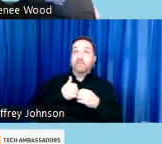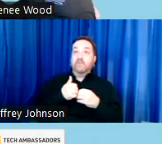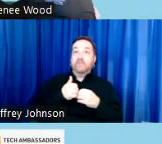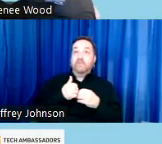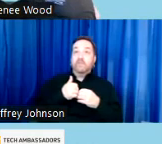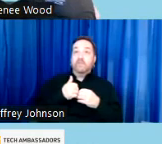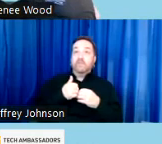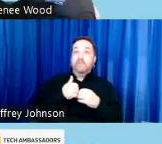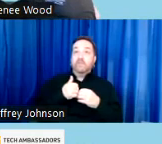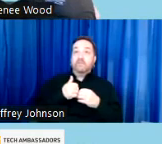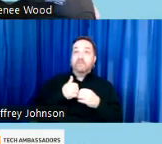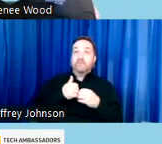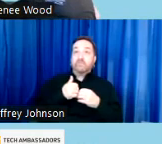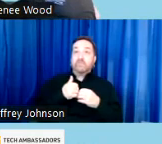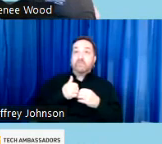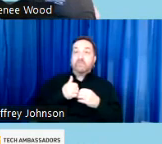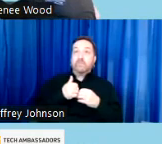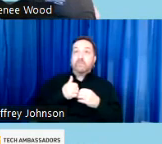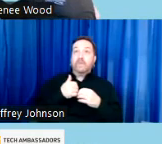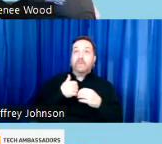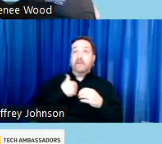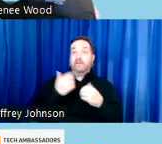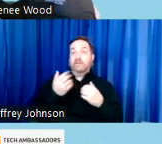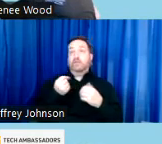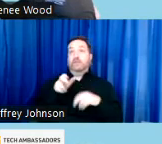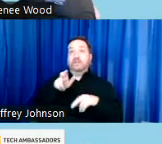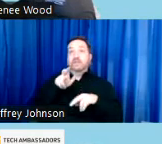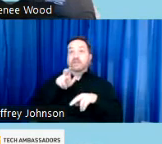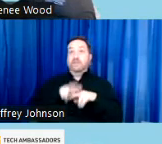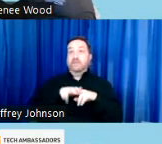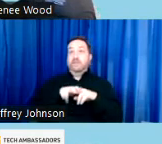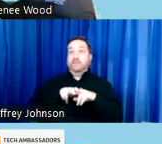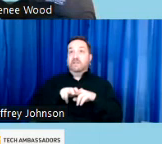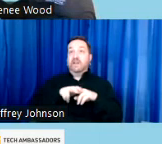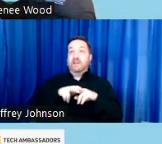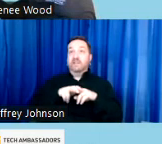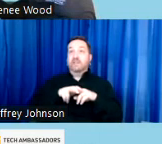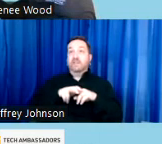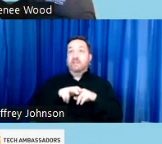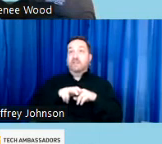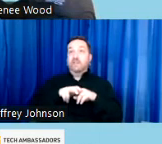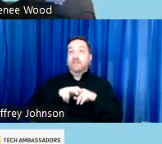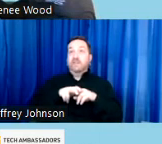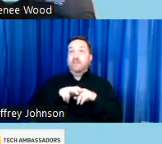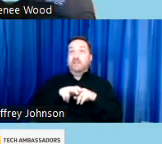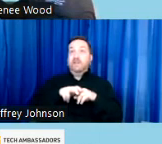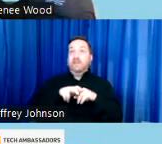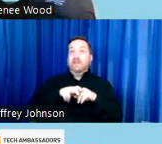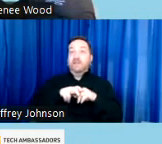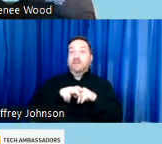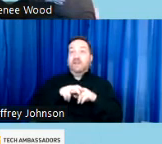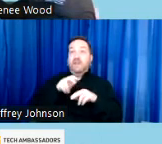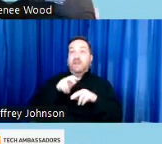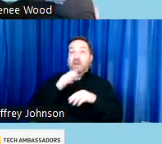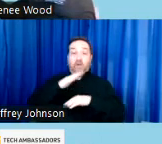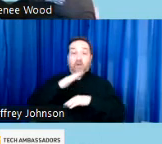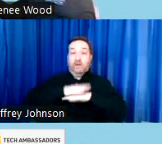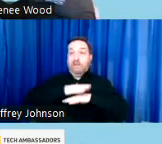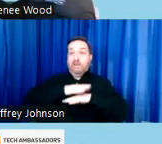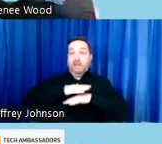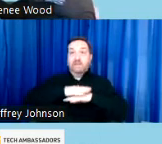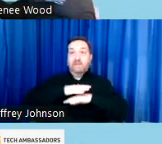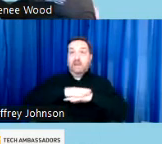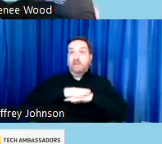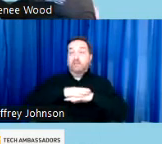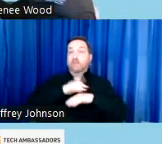chair to sit down and then turn it back towards the table. Of